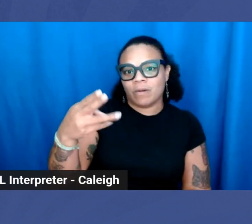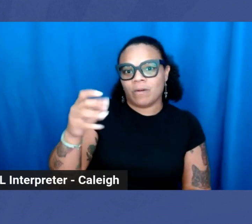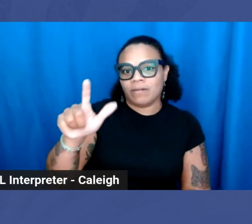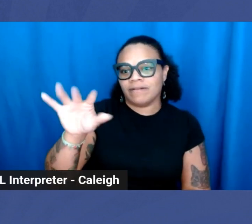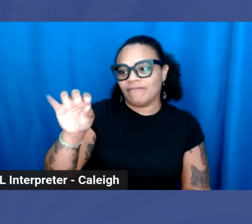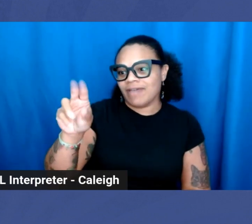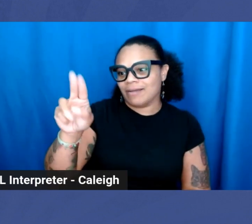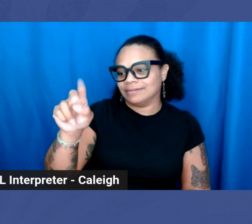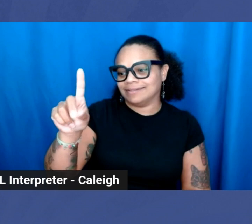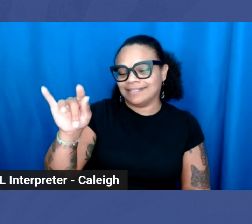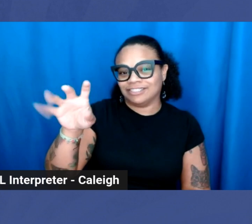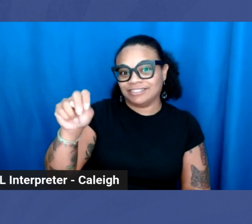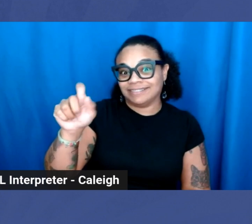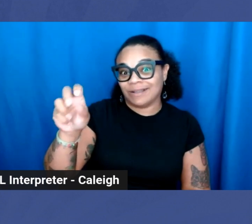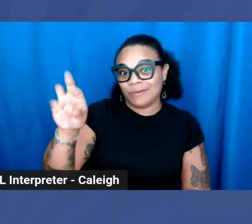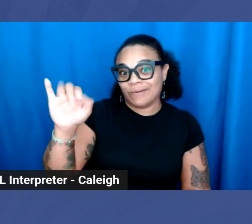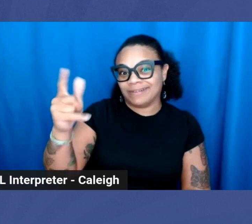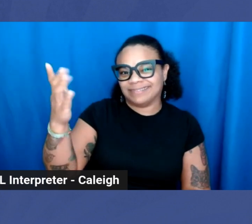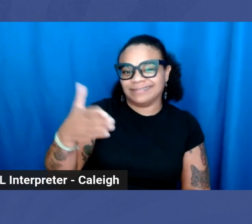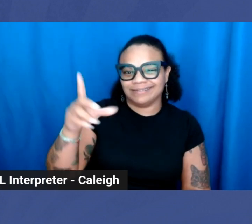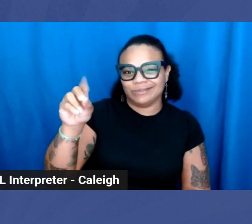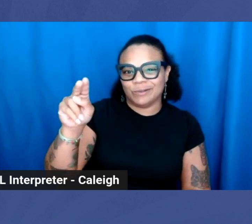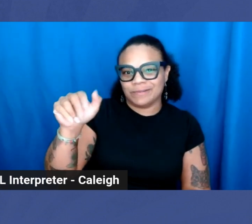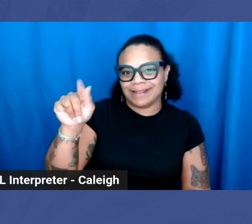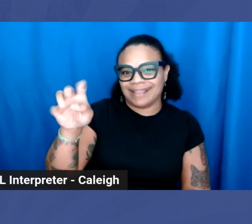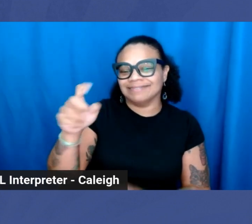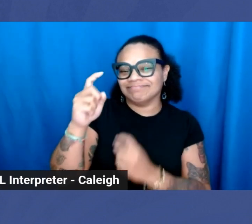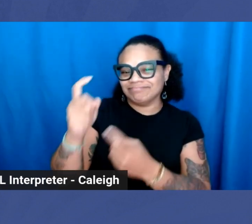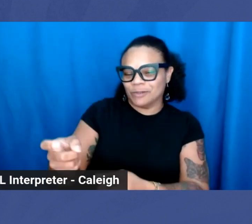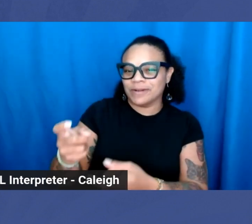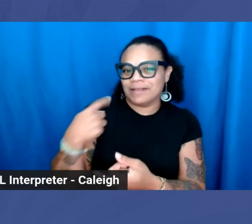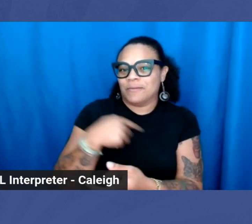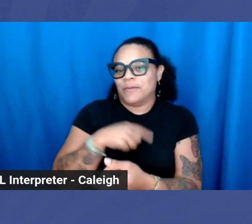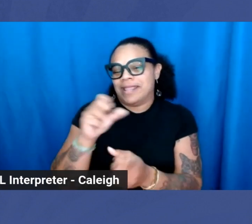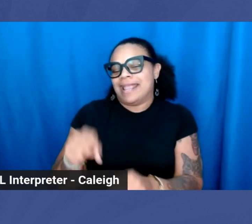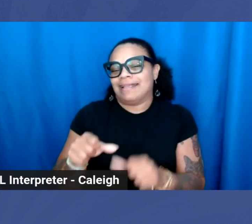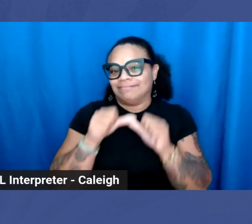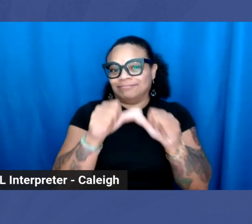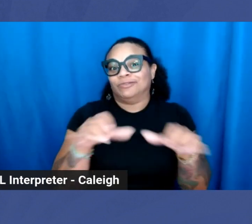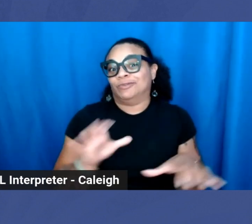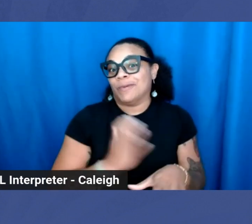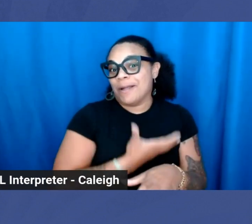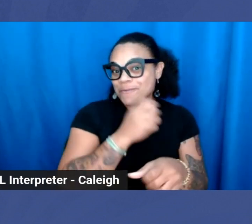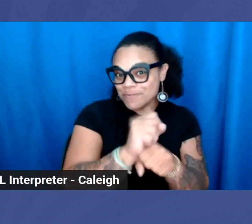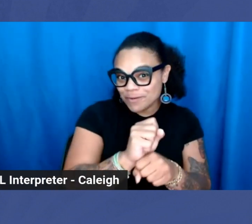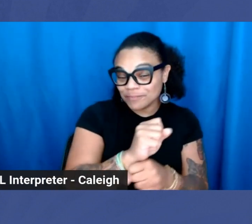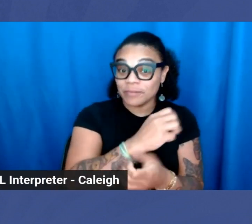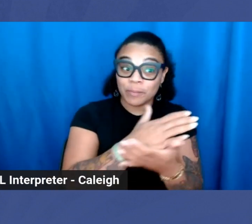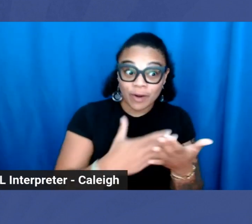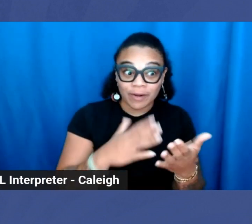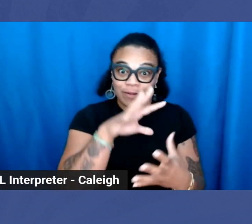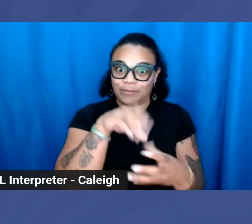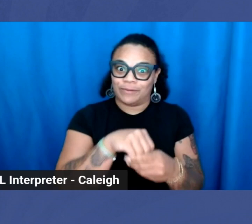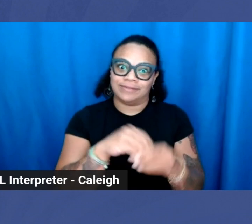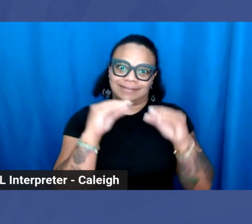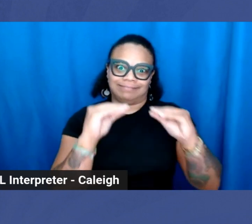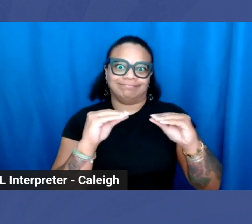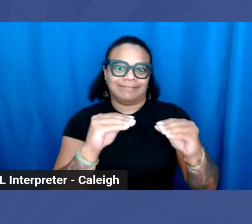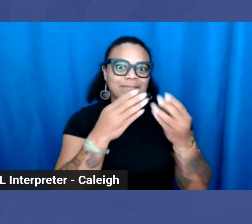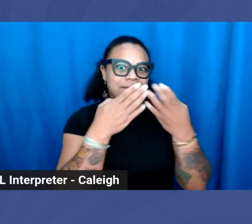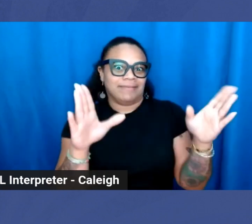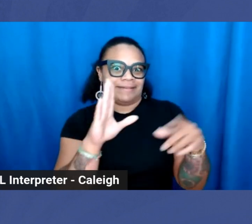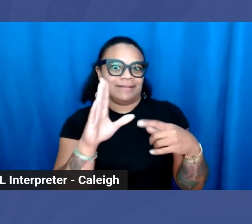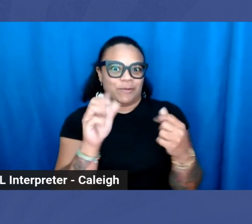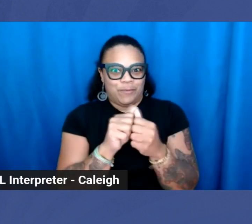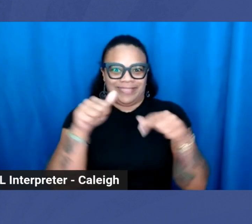woodhullfoundation.org/donate and make a donation to Woodhull so we can continue doing our work, part of which includes educating the public with this series, which is